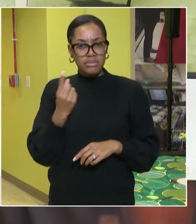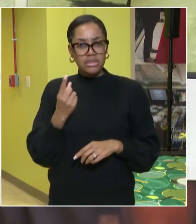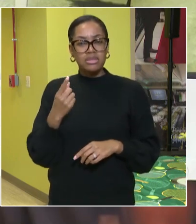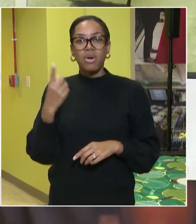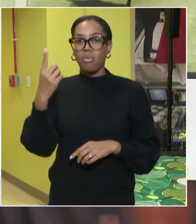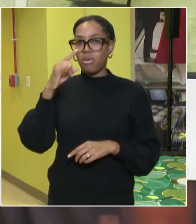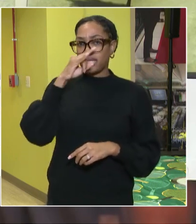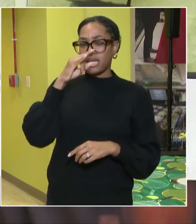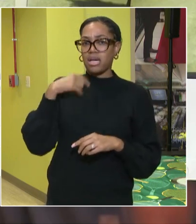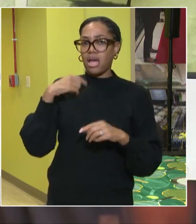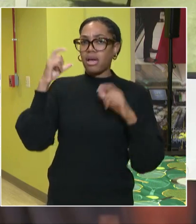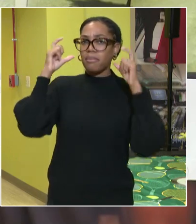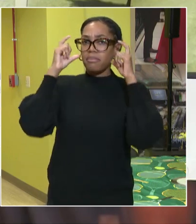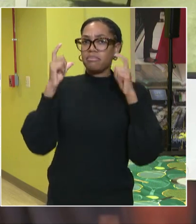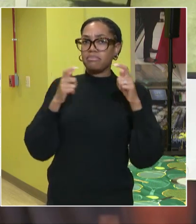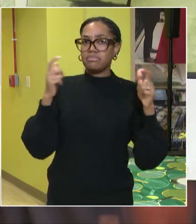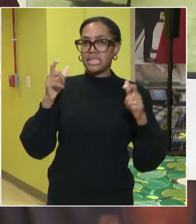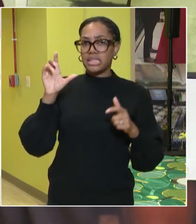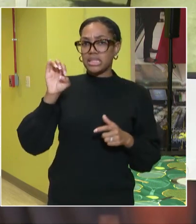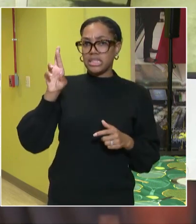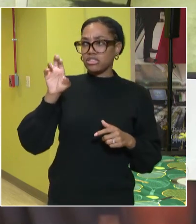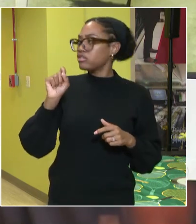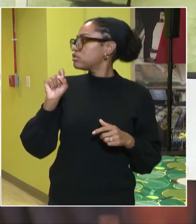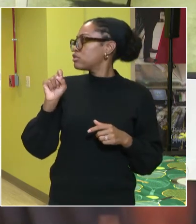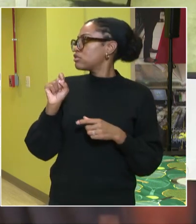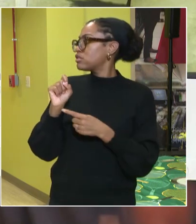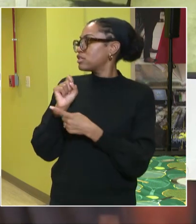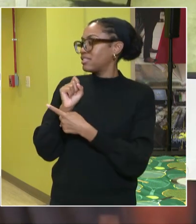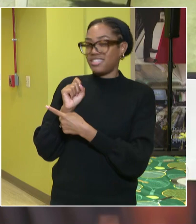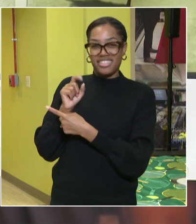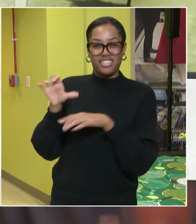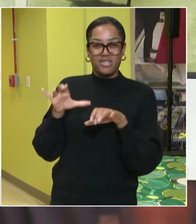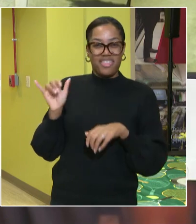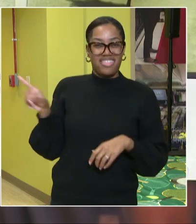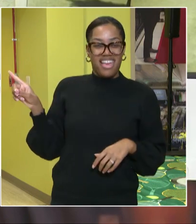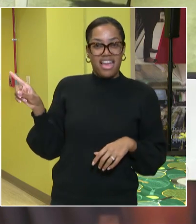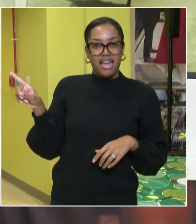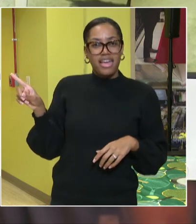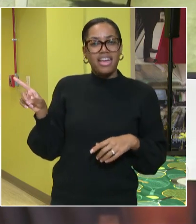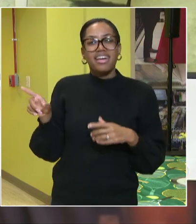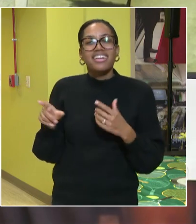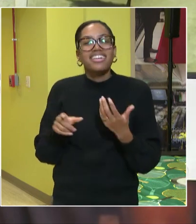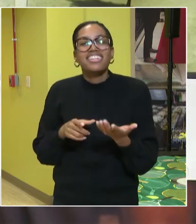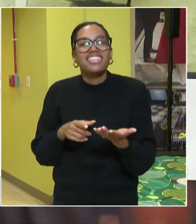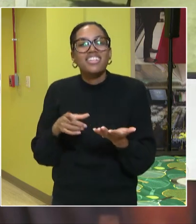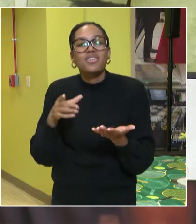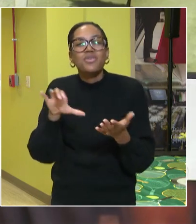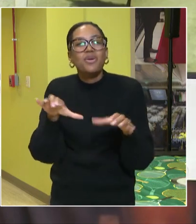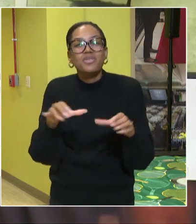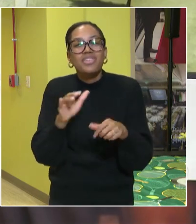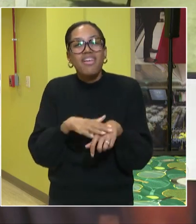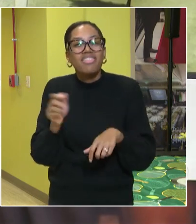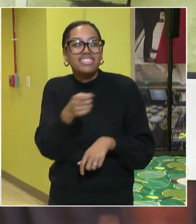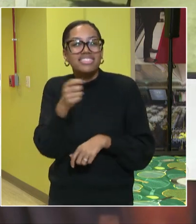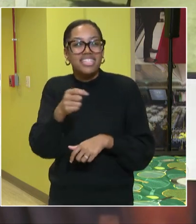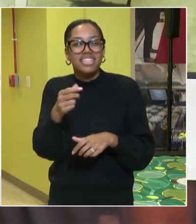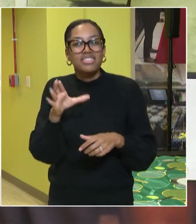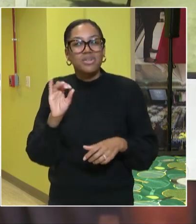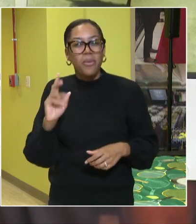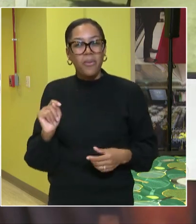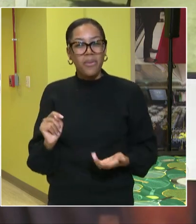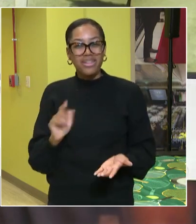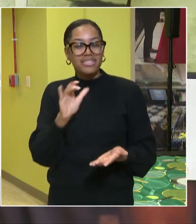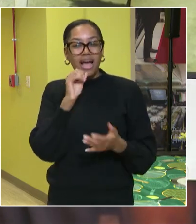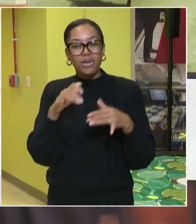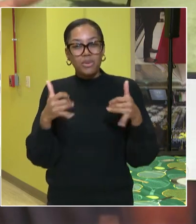ears. It's important. The other kid would go like this. And I was like, listen, you don't do that on the tennis court. That's not how you play tennis. So I